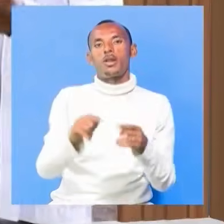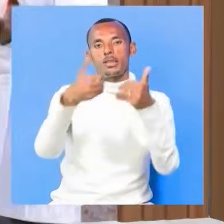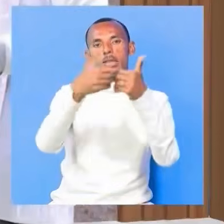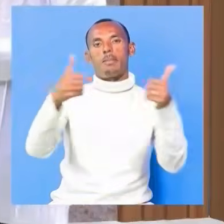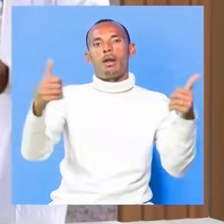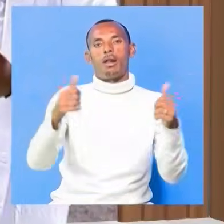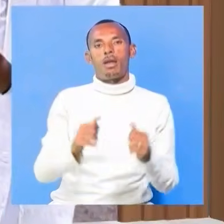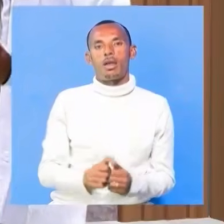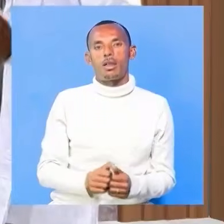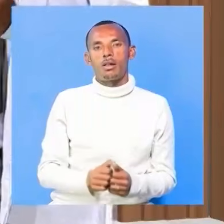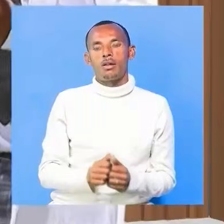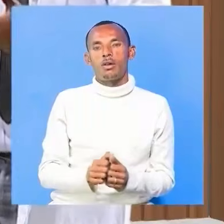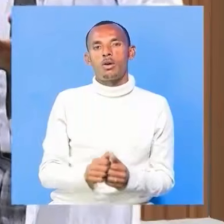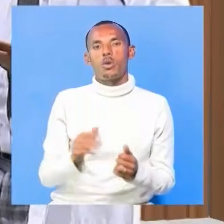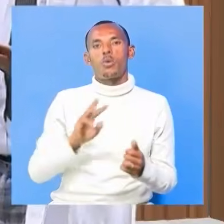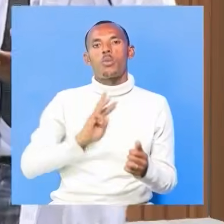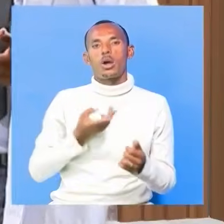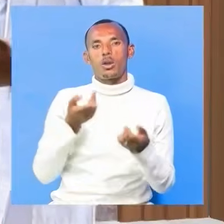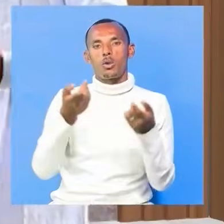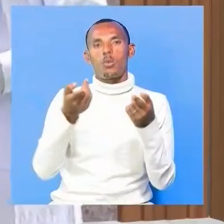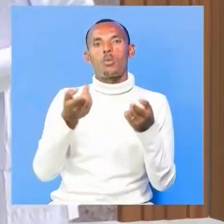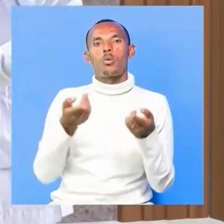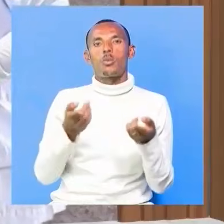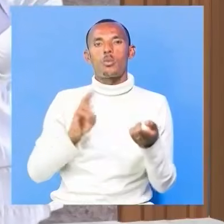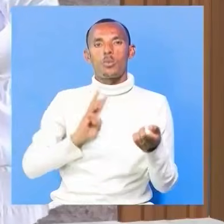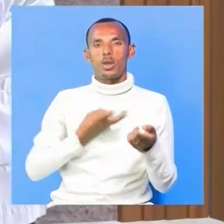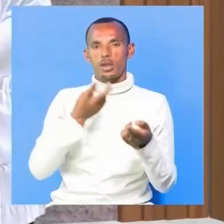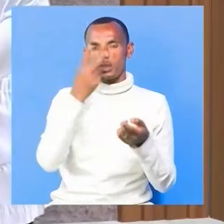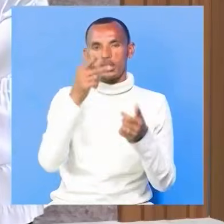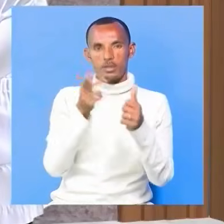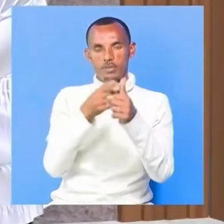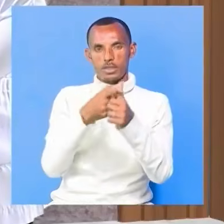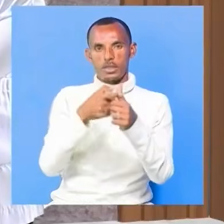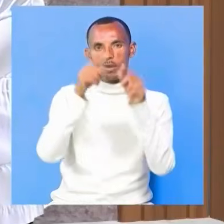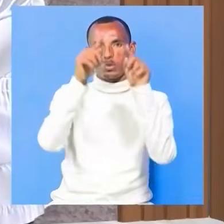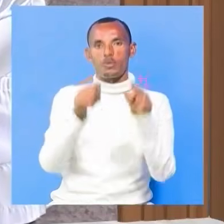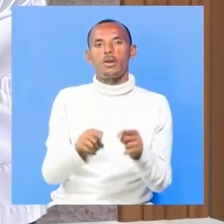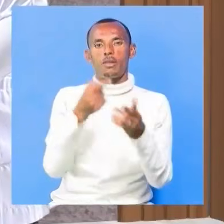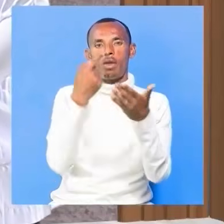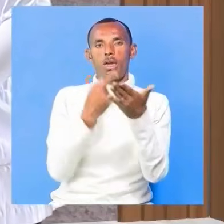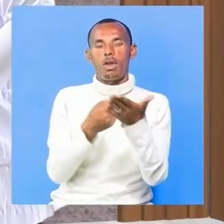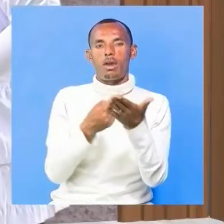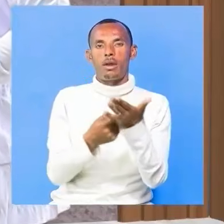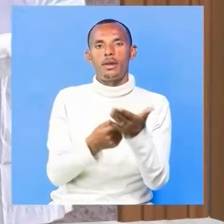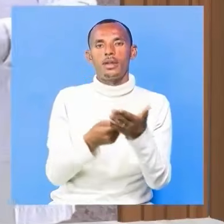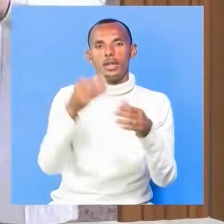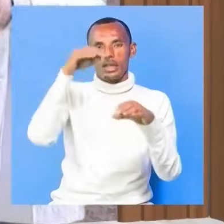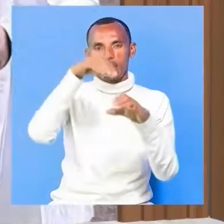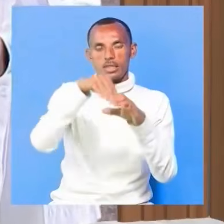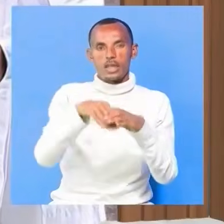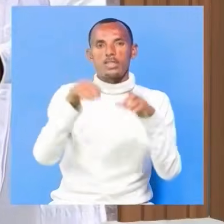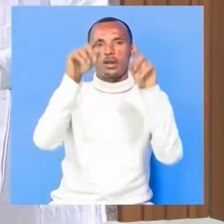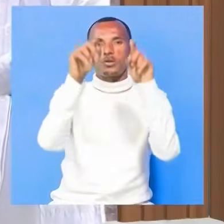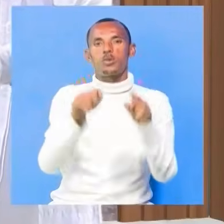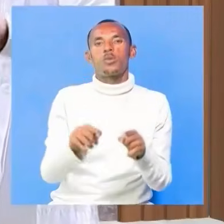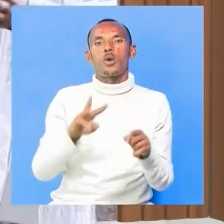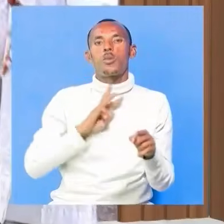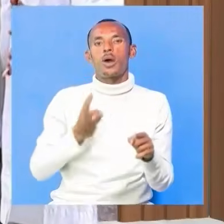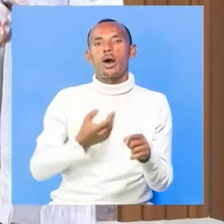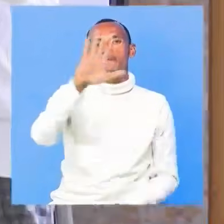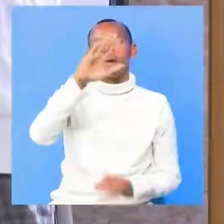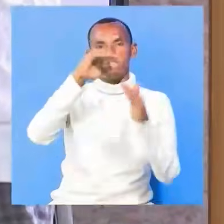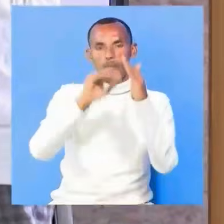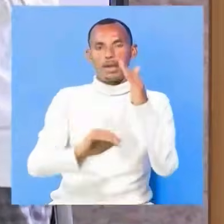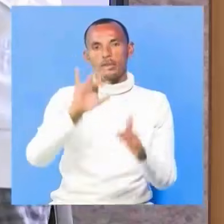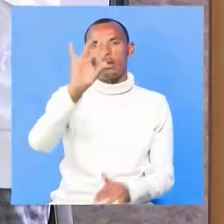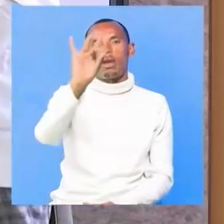values separately, okay? When you see the first absolute value, here inside the absolute value, we